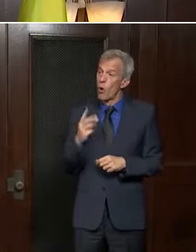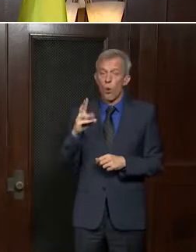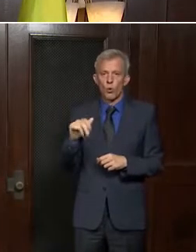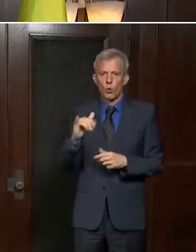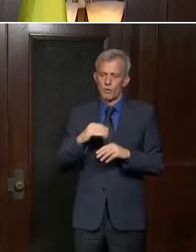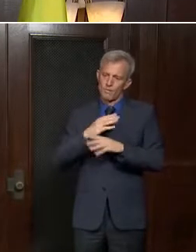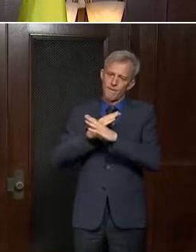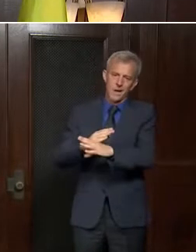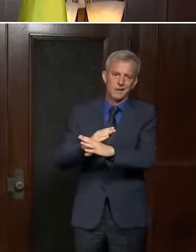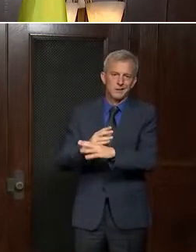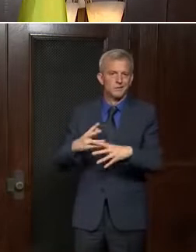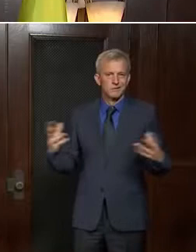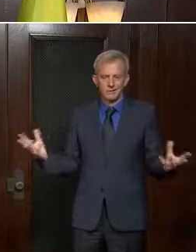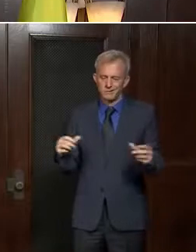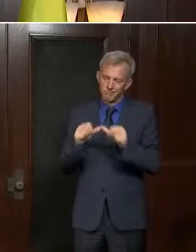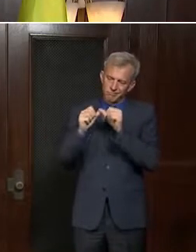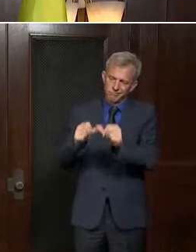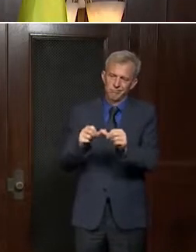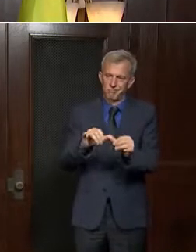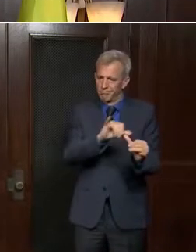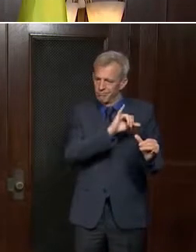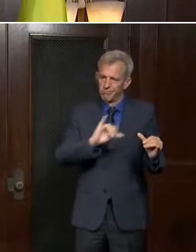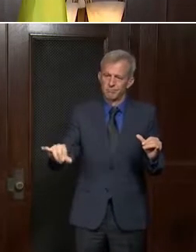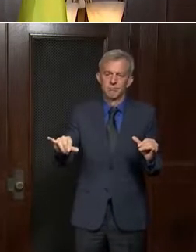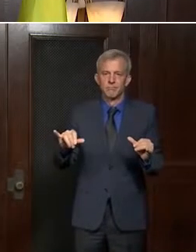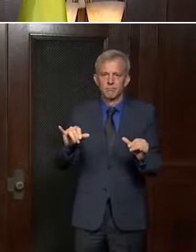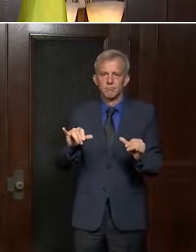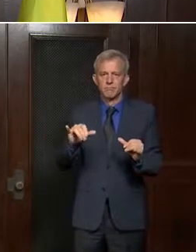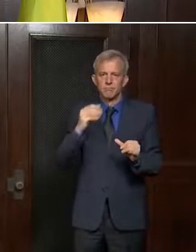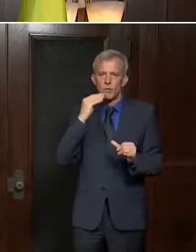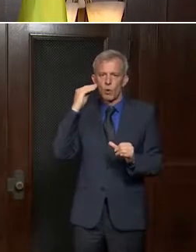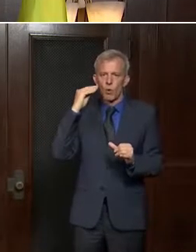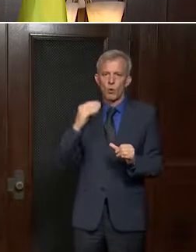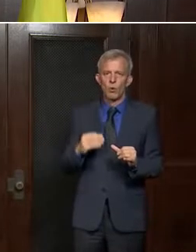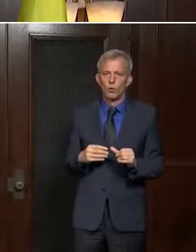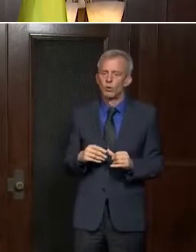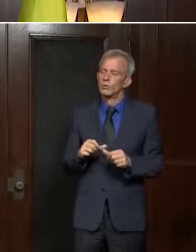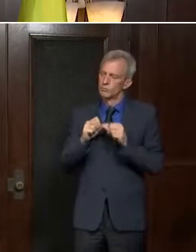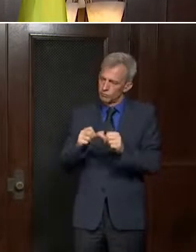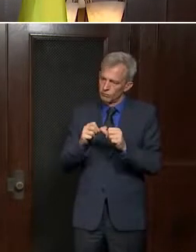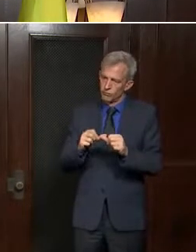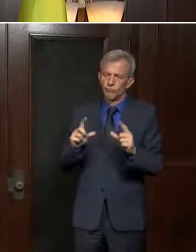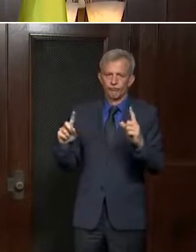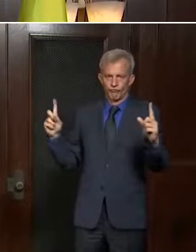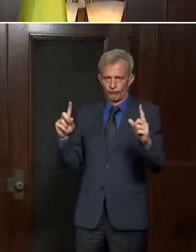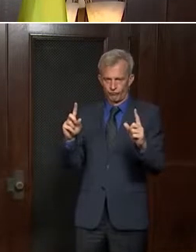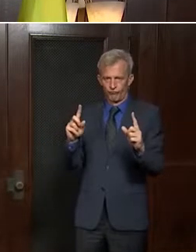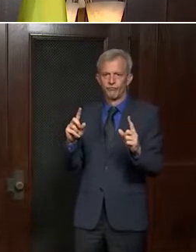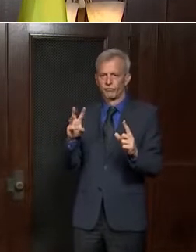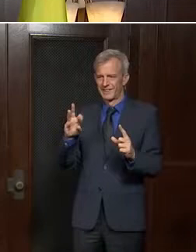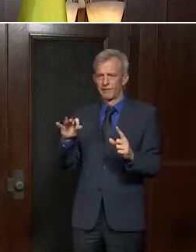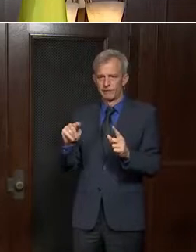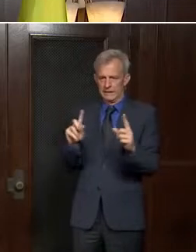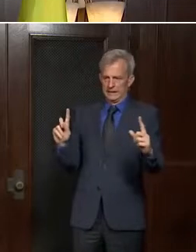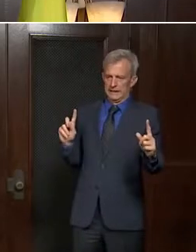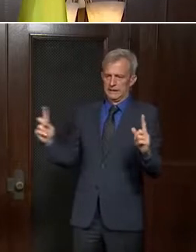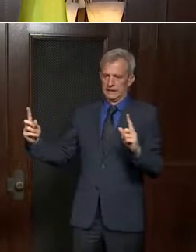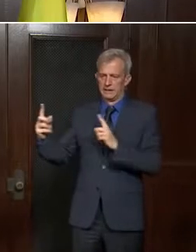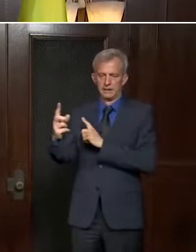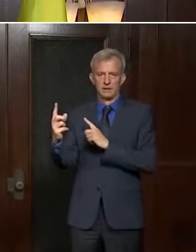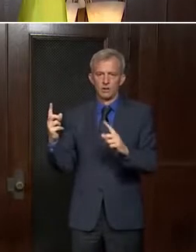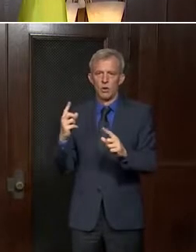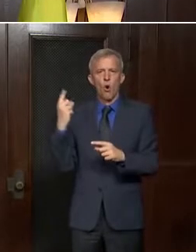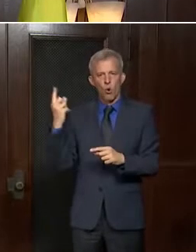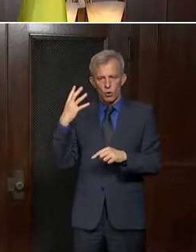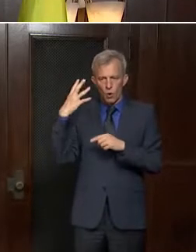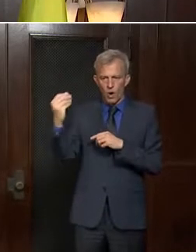happening is to continue to stay safer at home, to practice physical distancing, to only go out for essential trips,